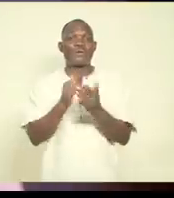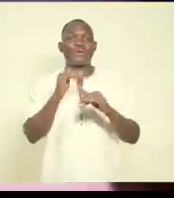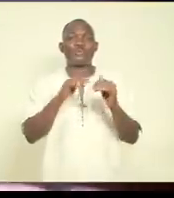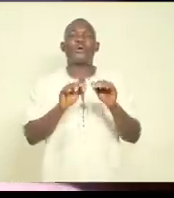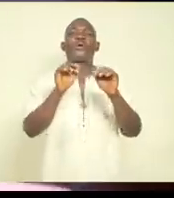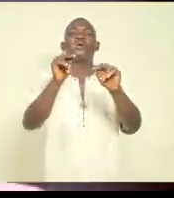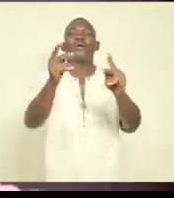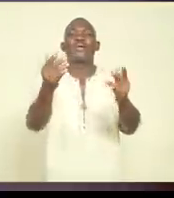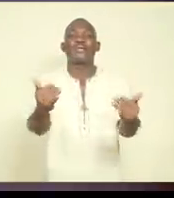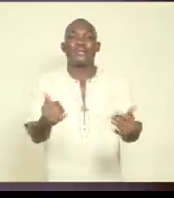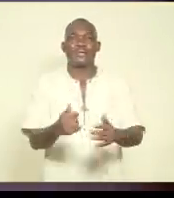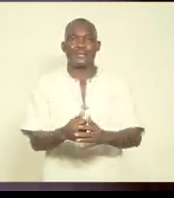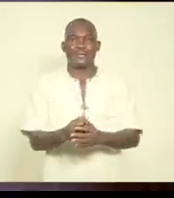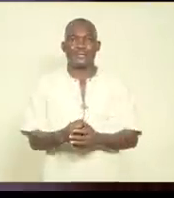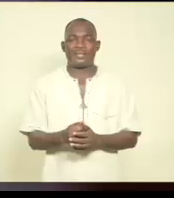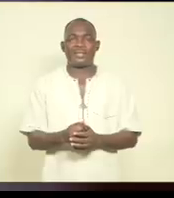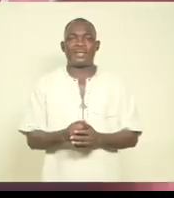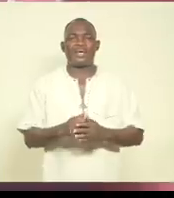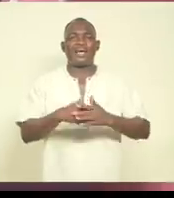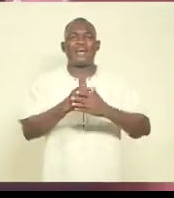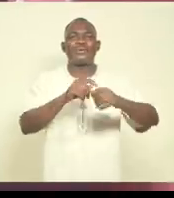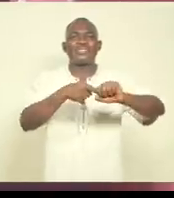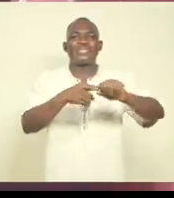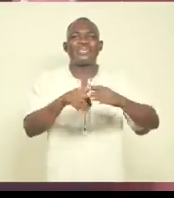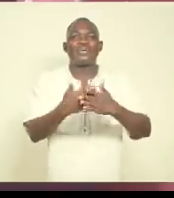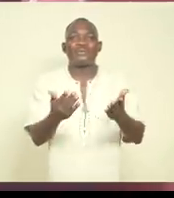Mm-hmm. So, where do we start?